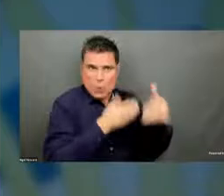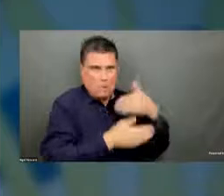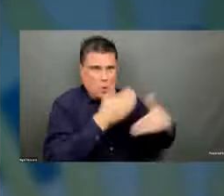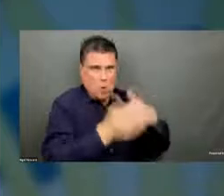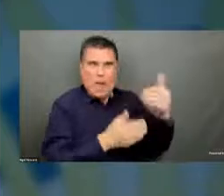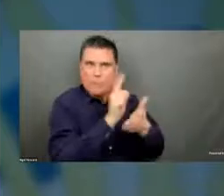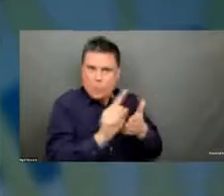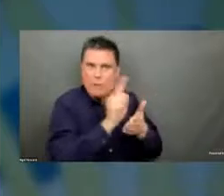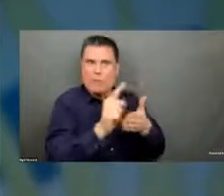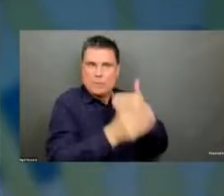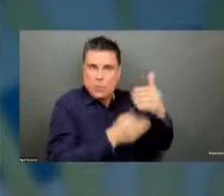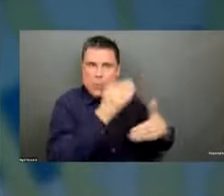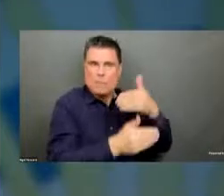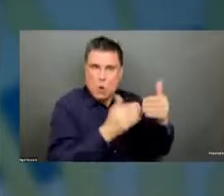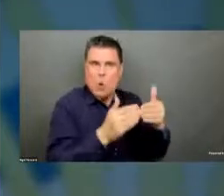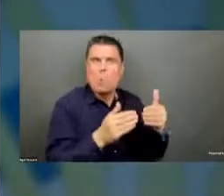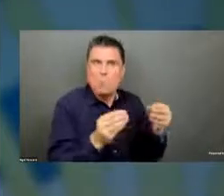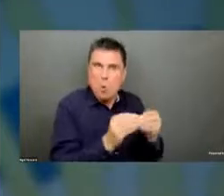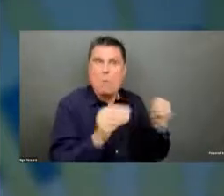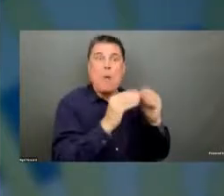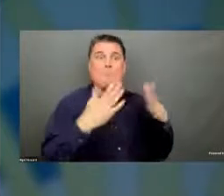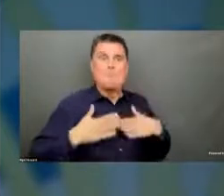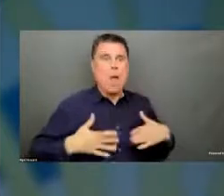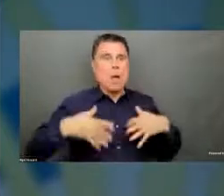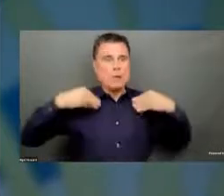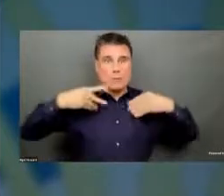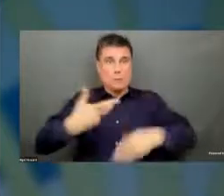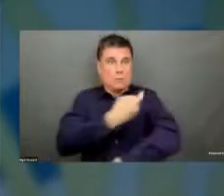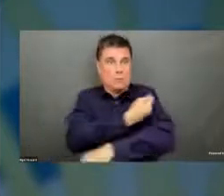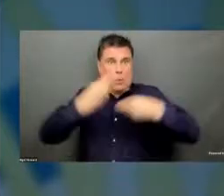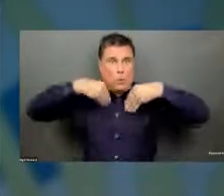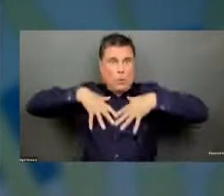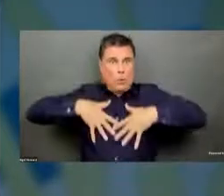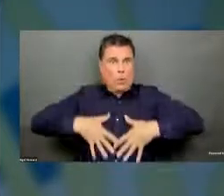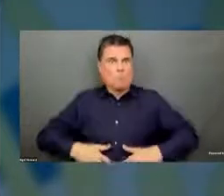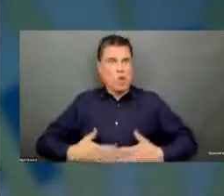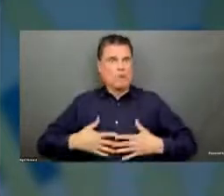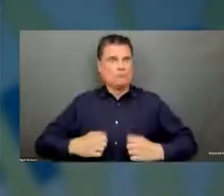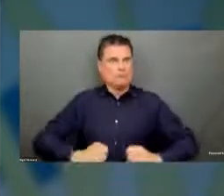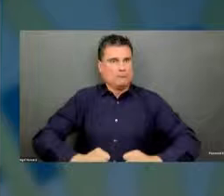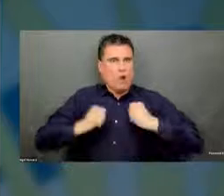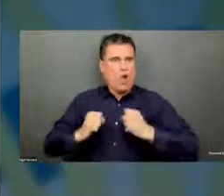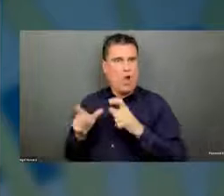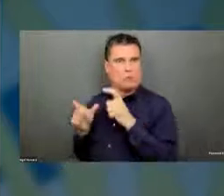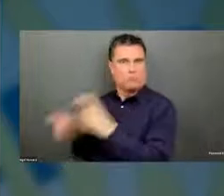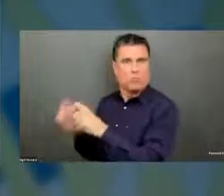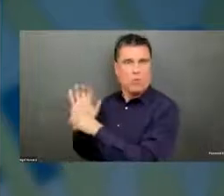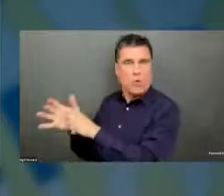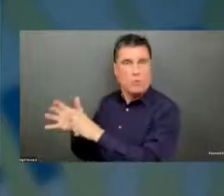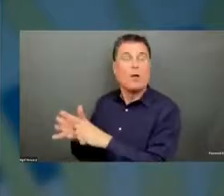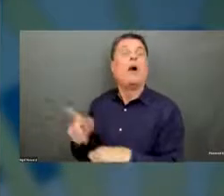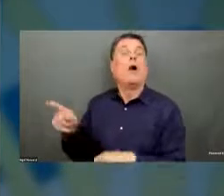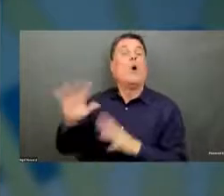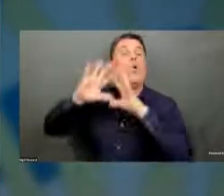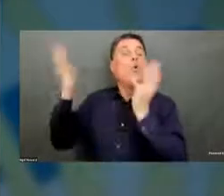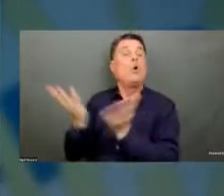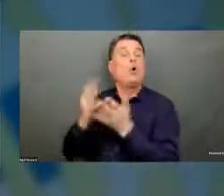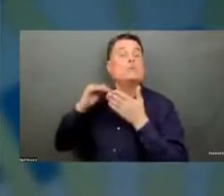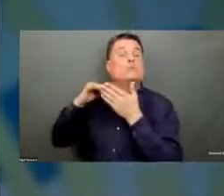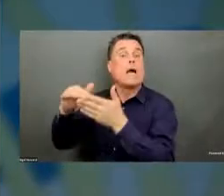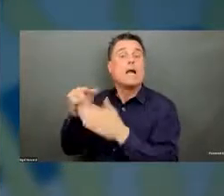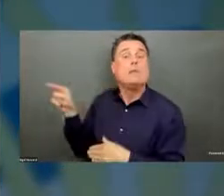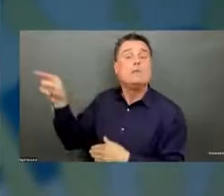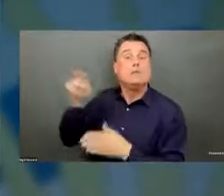the vaccine studies, the vaccine effectiveness studies that we started at the very beginning when we had the first vaccine here in